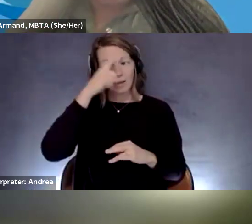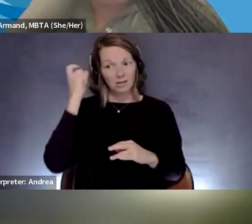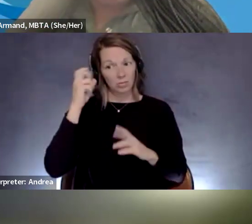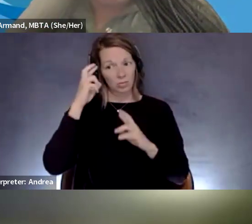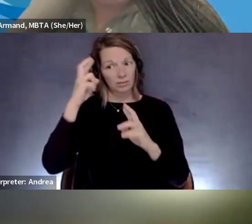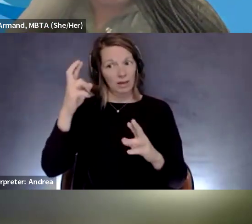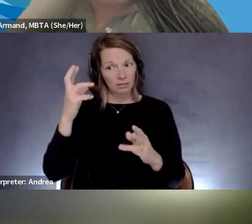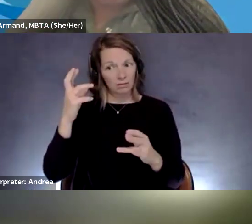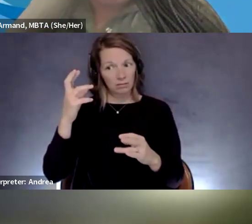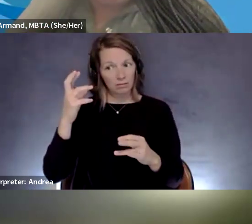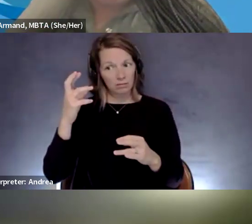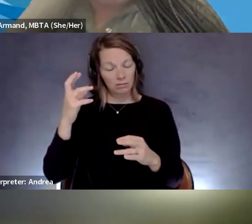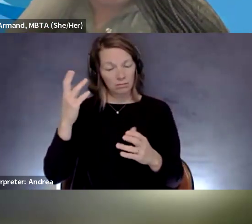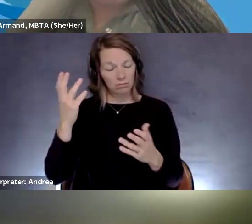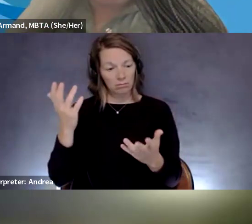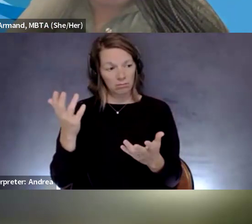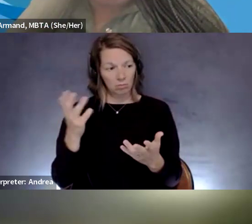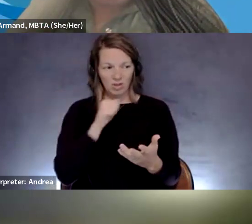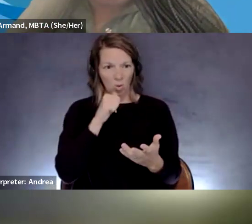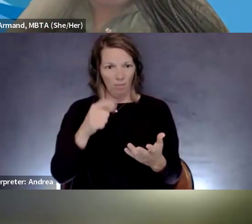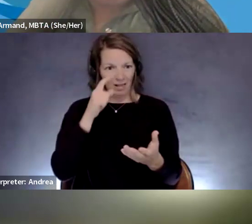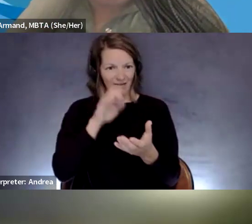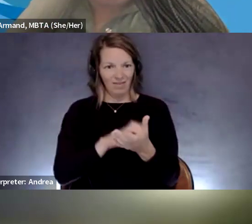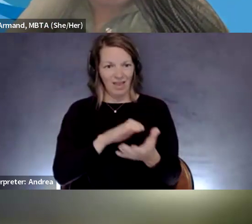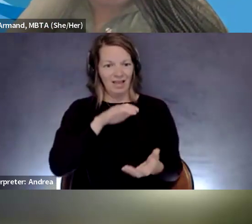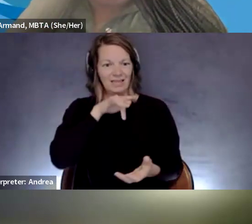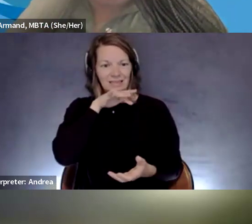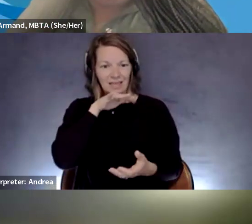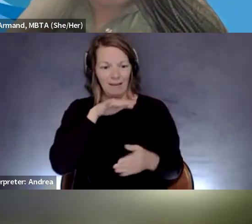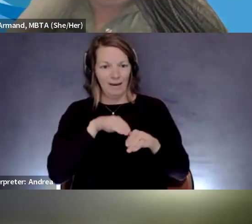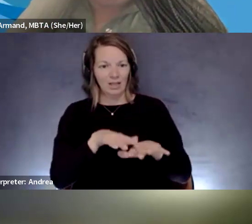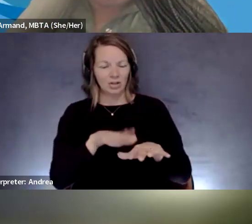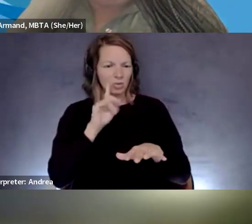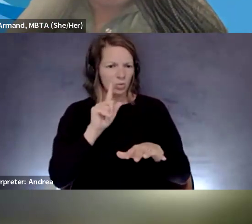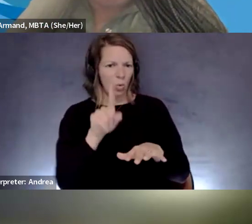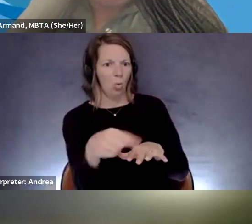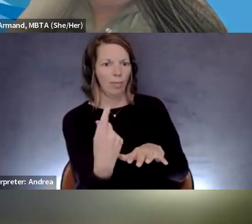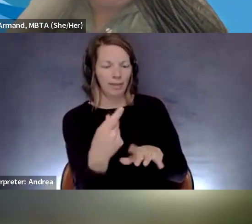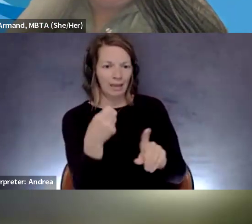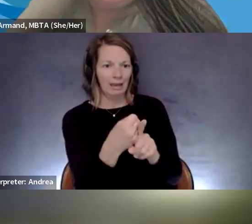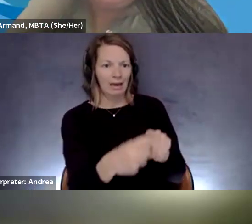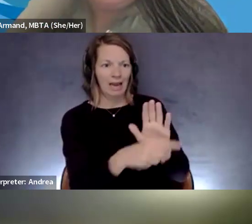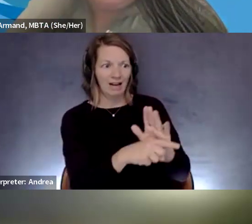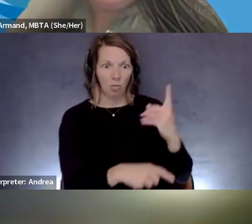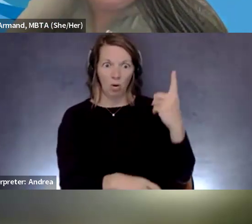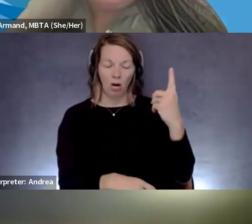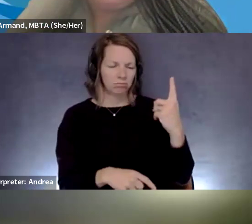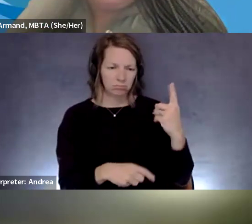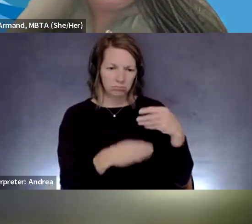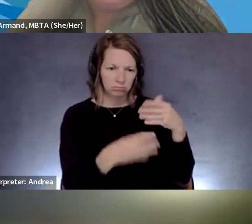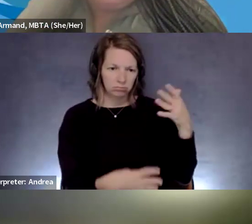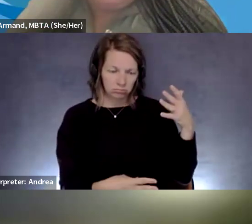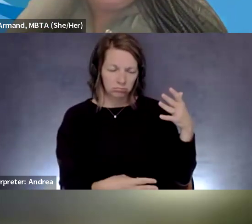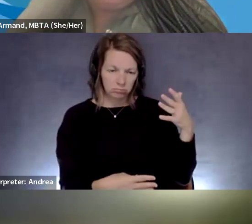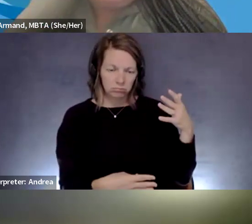think we believe that contamination is the only significant negative of this site.